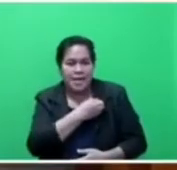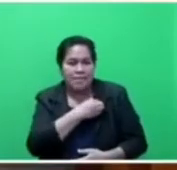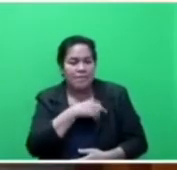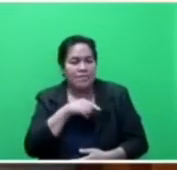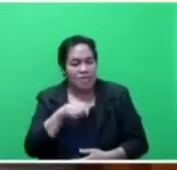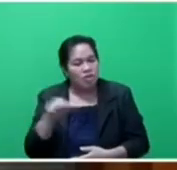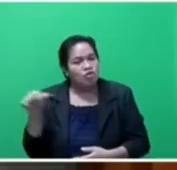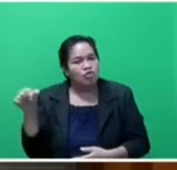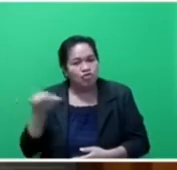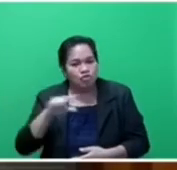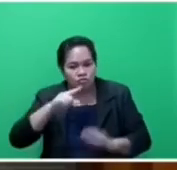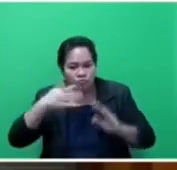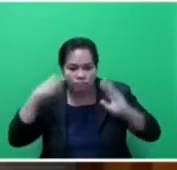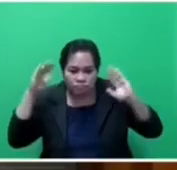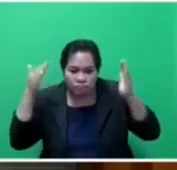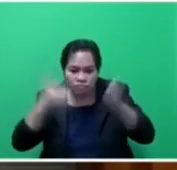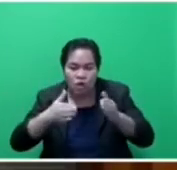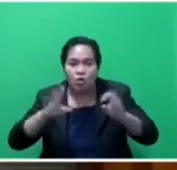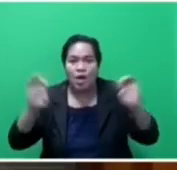address urgent